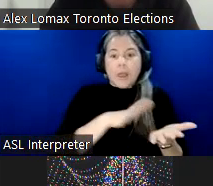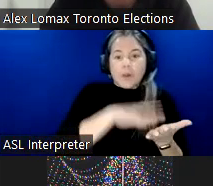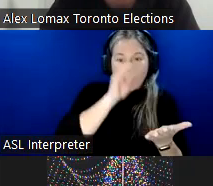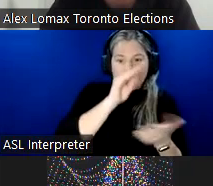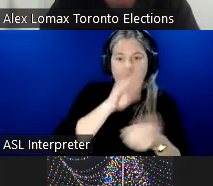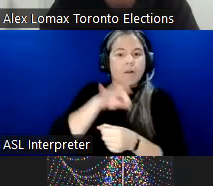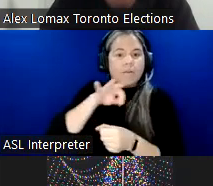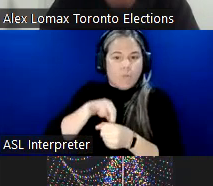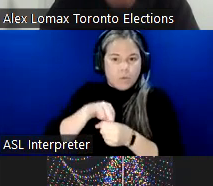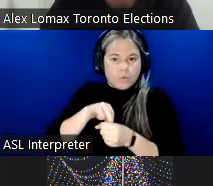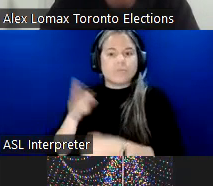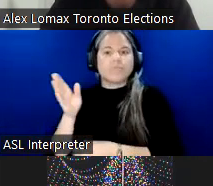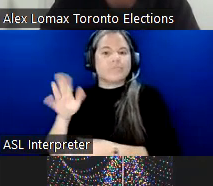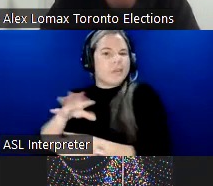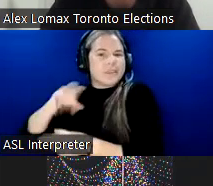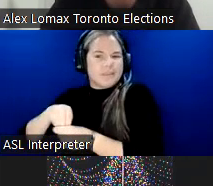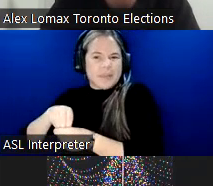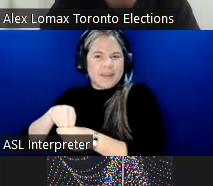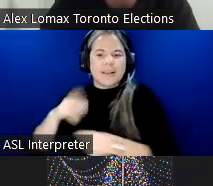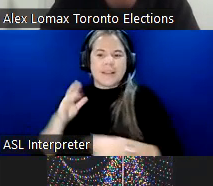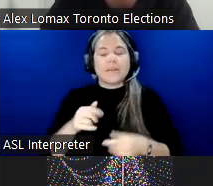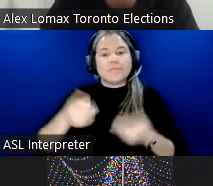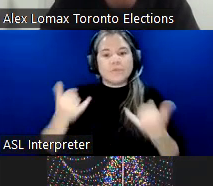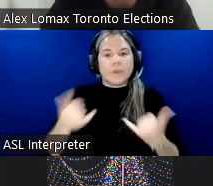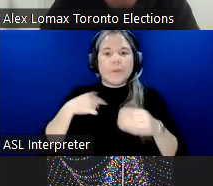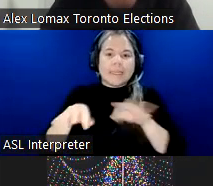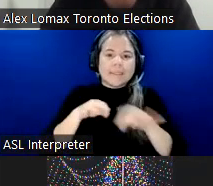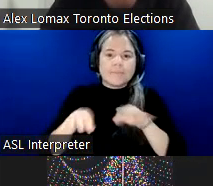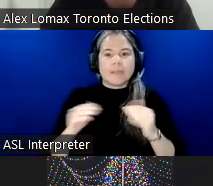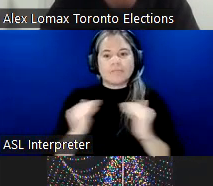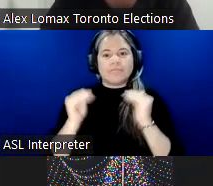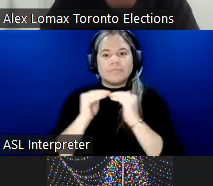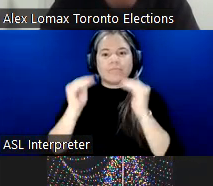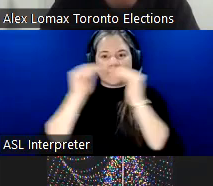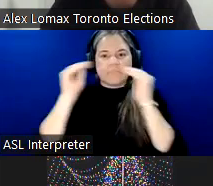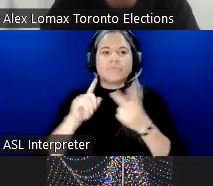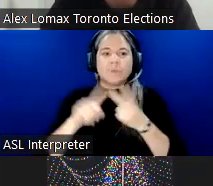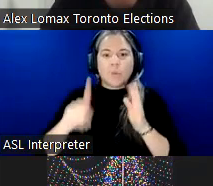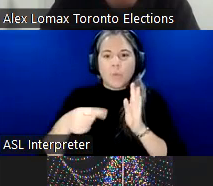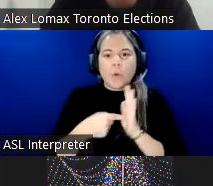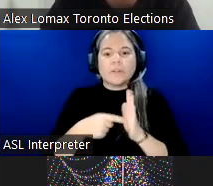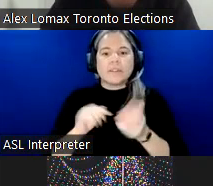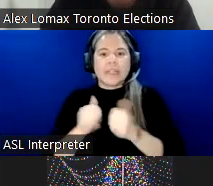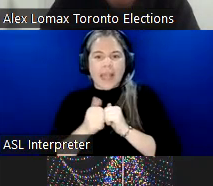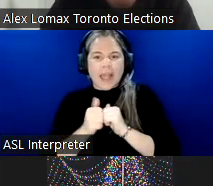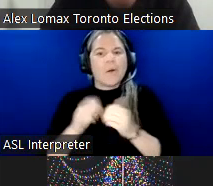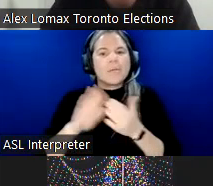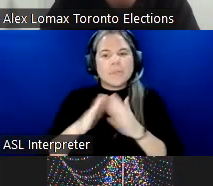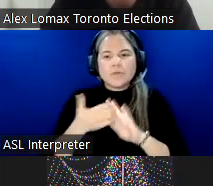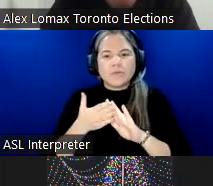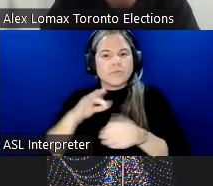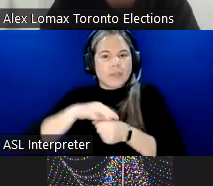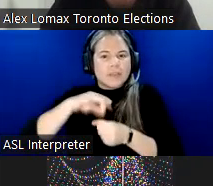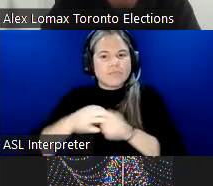during the Elections 101 presentation is what the different levels of government are, roles of the mayor and council, and how the municipal election is administered, and their